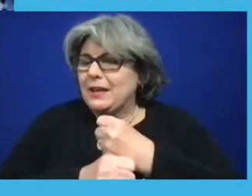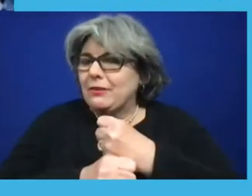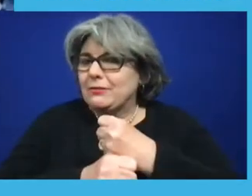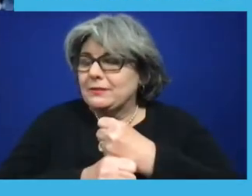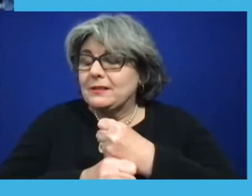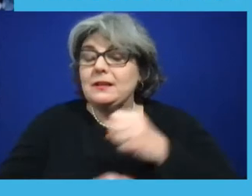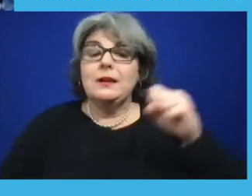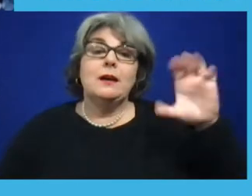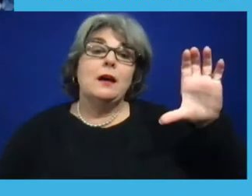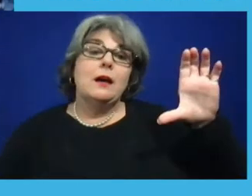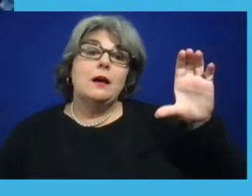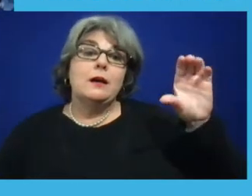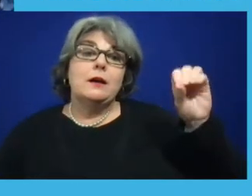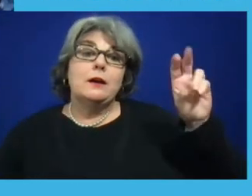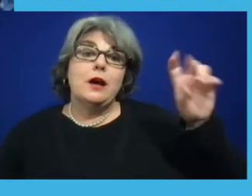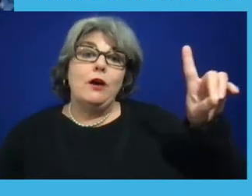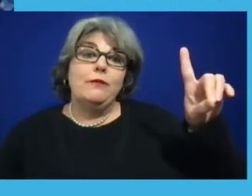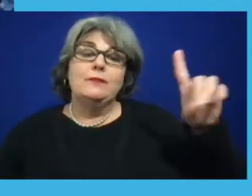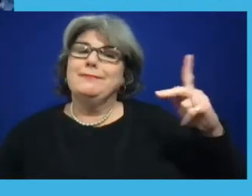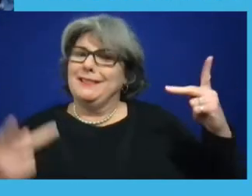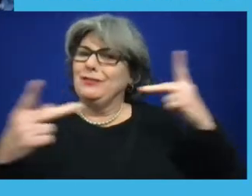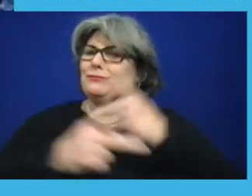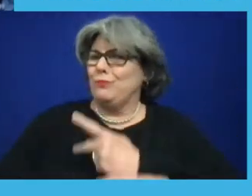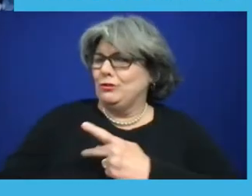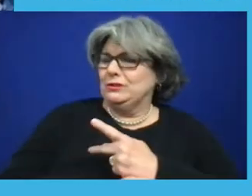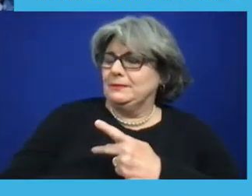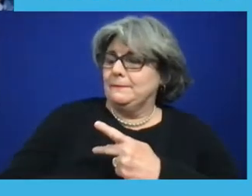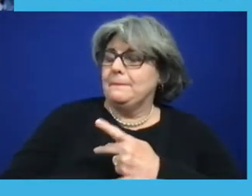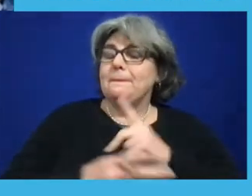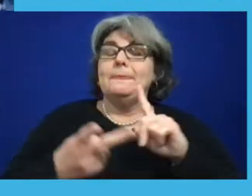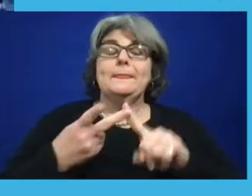have been struggling with for years.